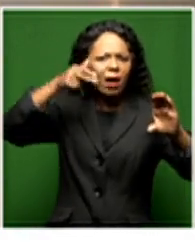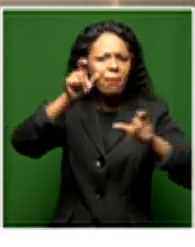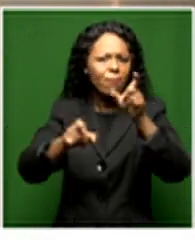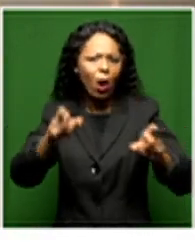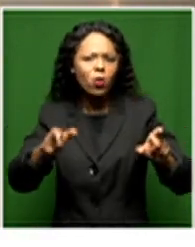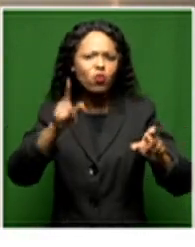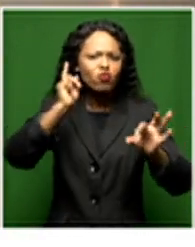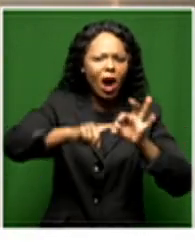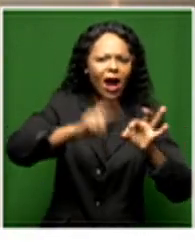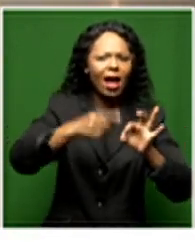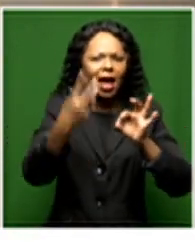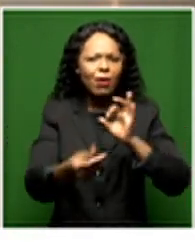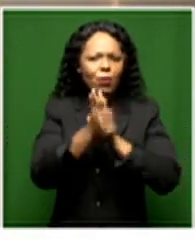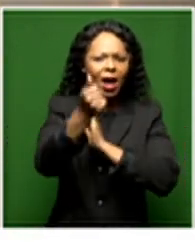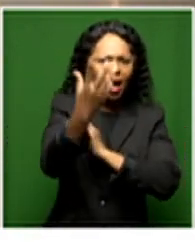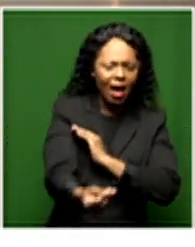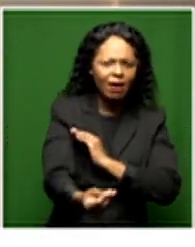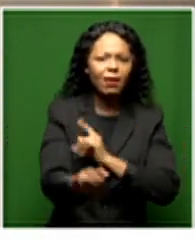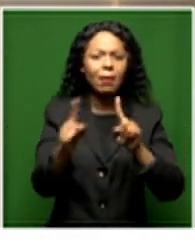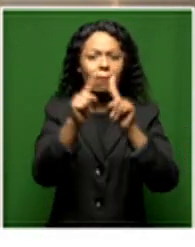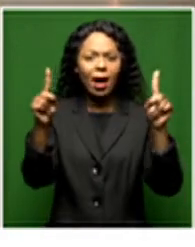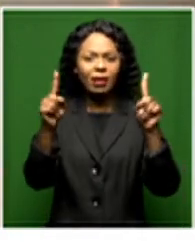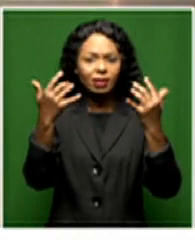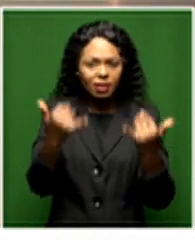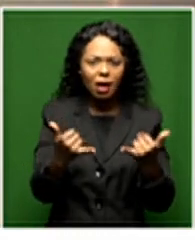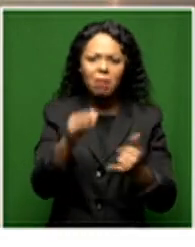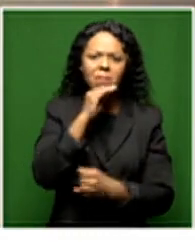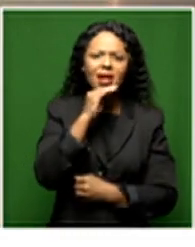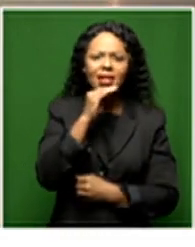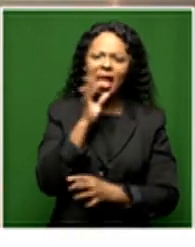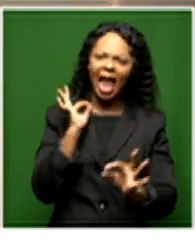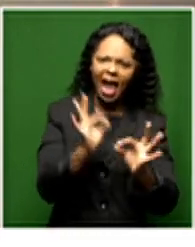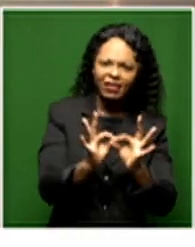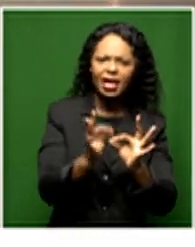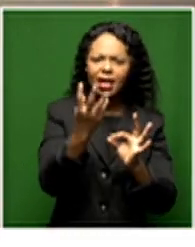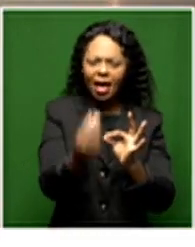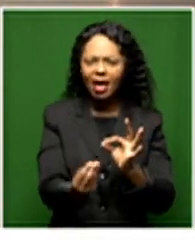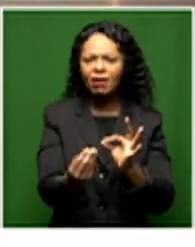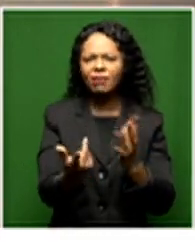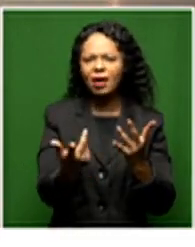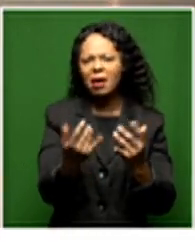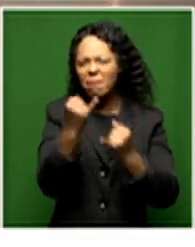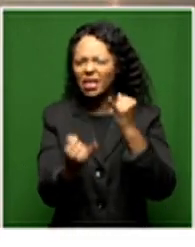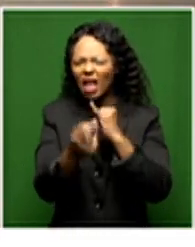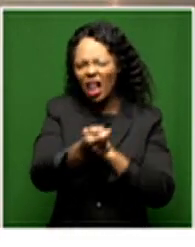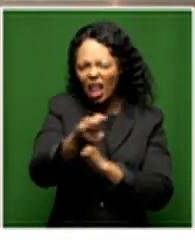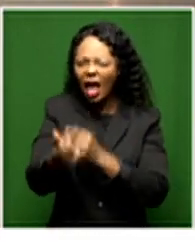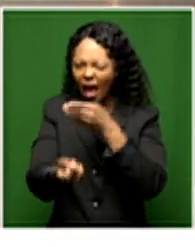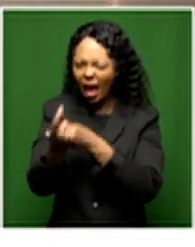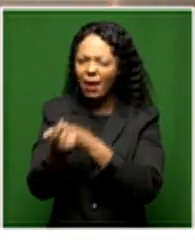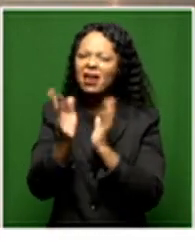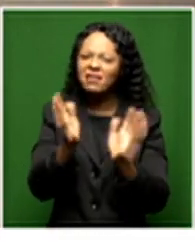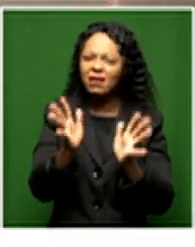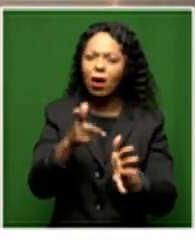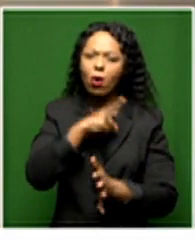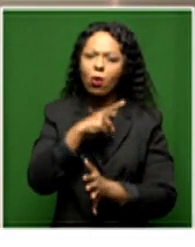the what feels like rudimentary work. But as a result, it meant that they were very efficient. It meant there were less mistakes being made because you have someone